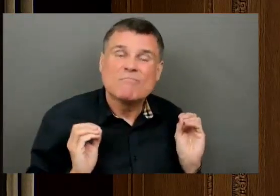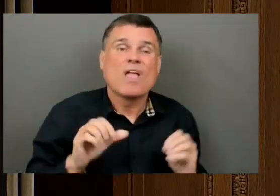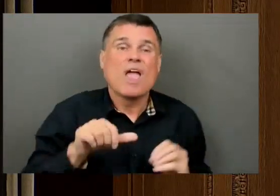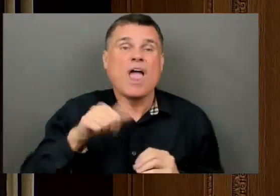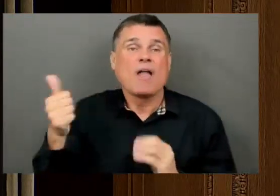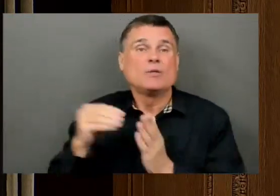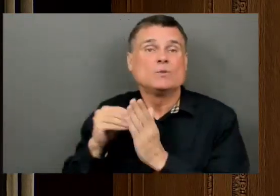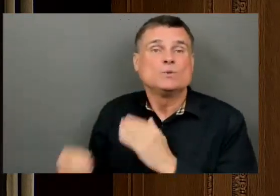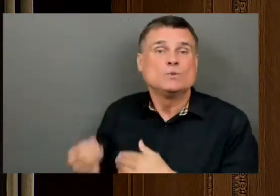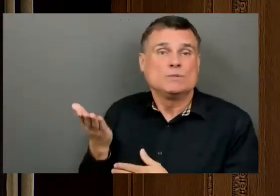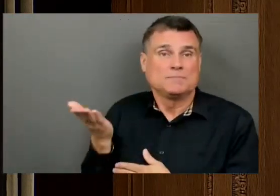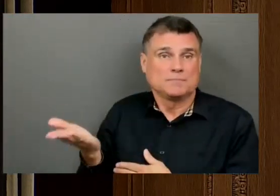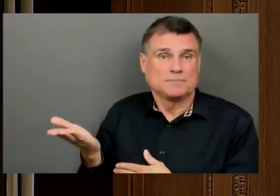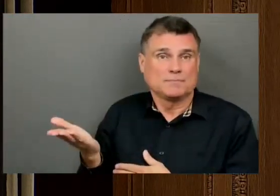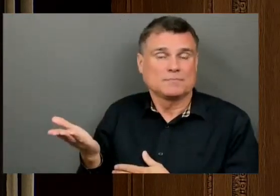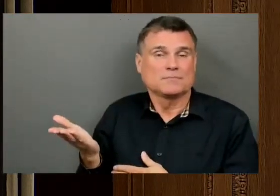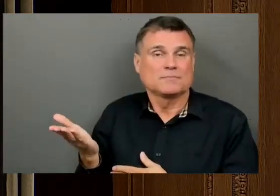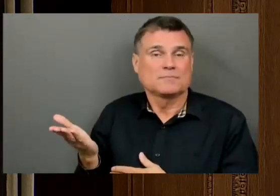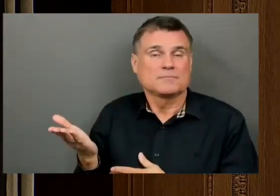attacked